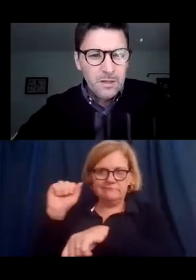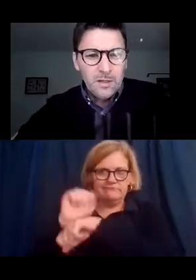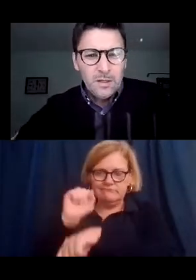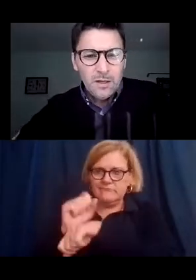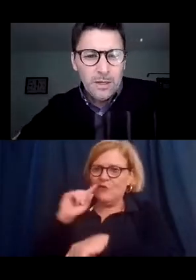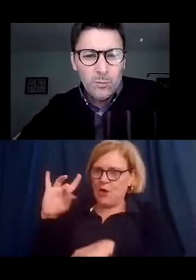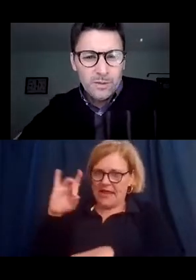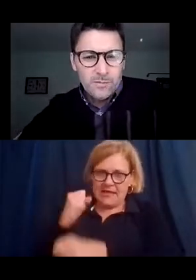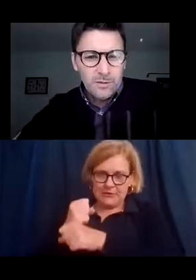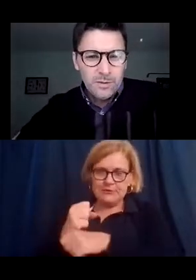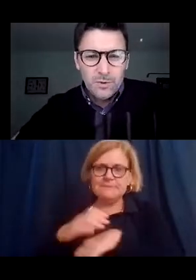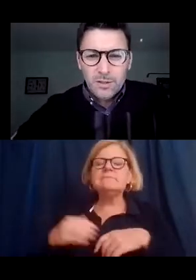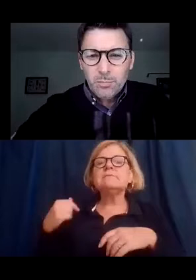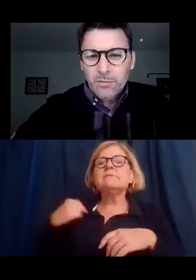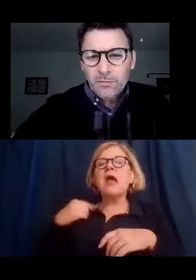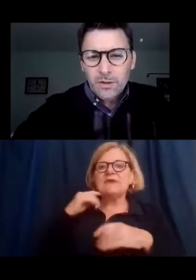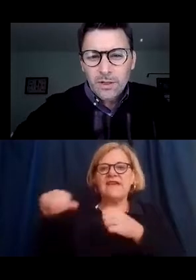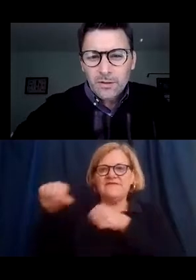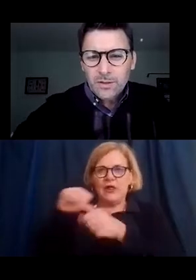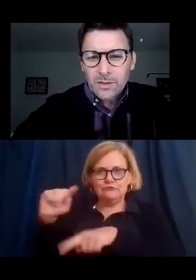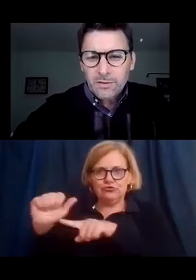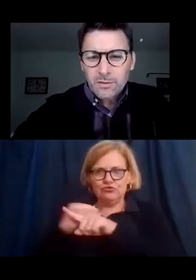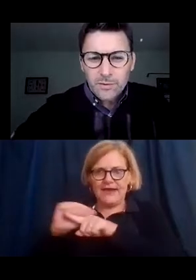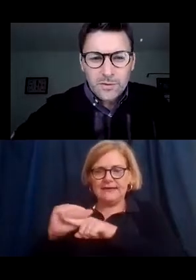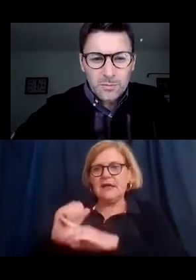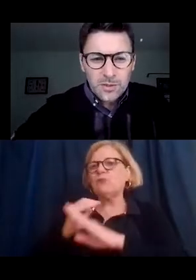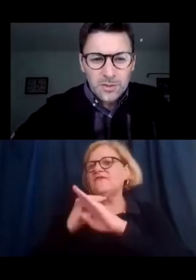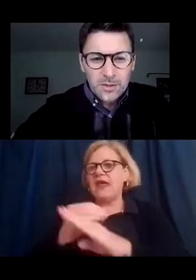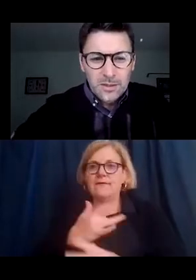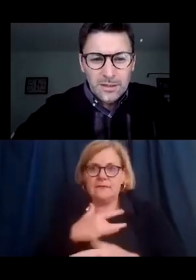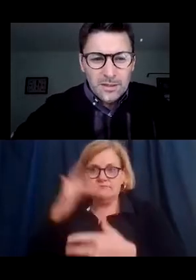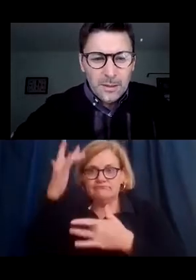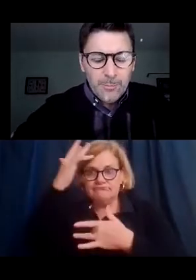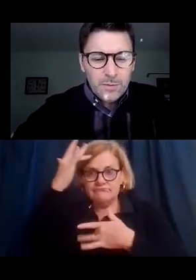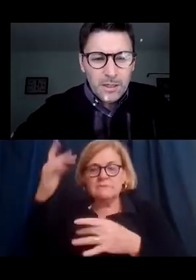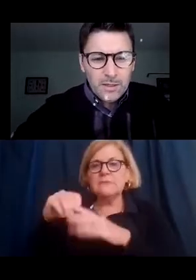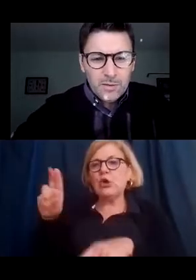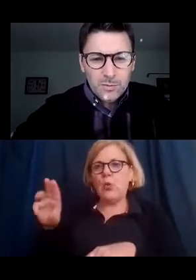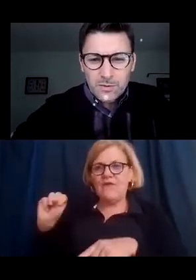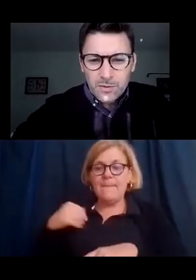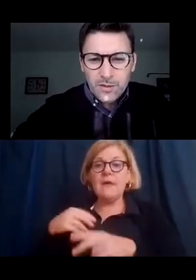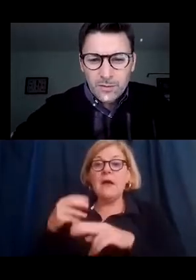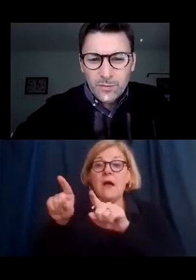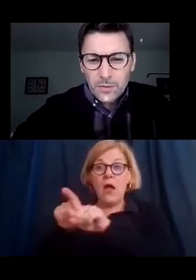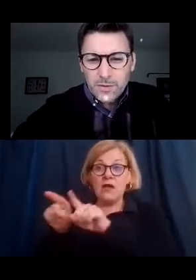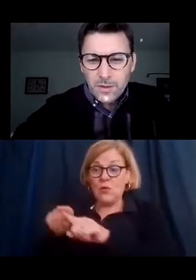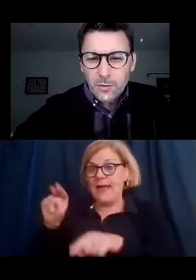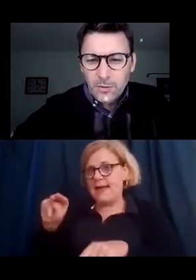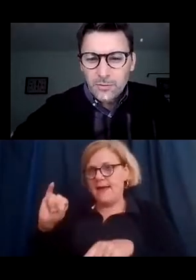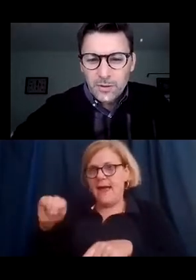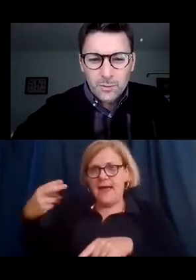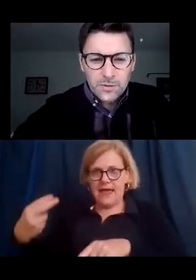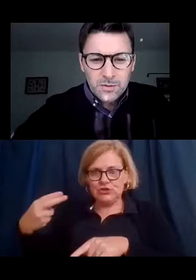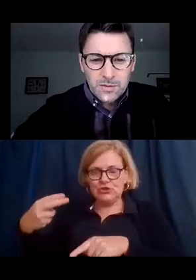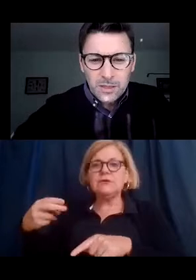years. I was fellowship trained in preventive cardiology at the University of Michigan. I'm also an NIH research fellow focusing on